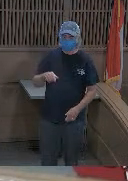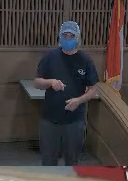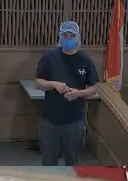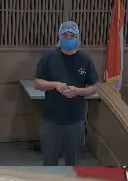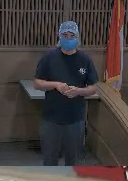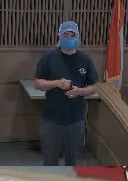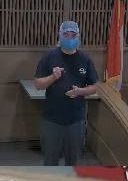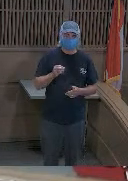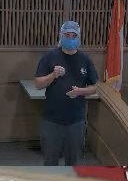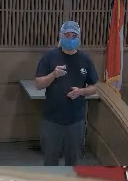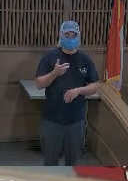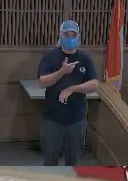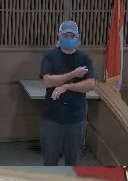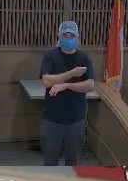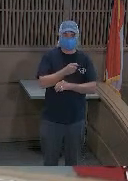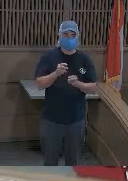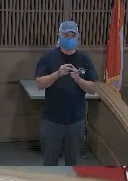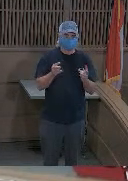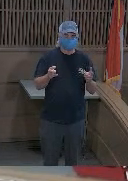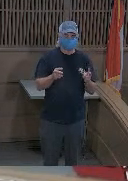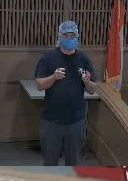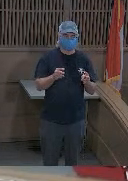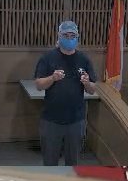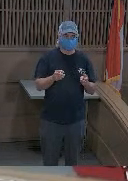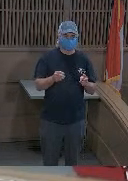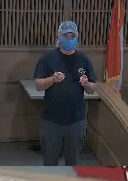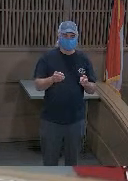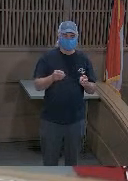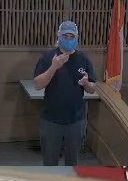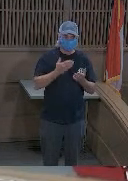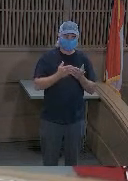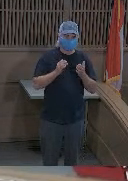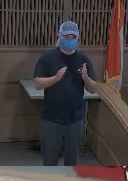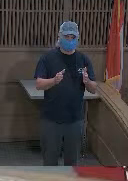clearly the way to go. It's readily available. It's free.